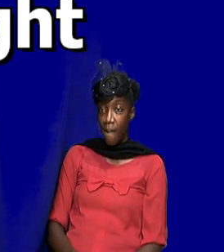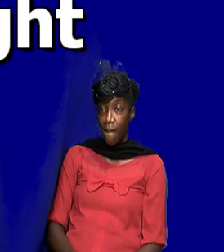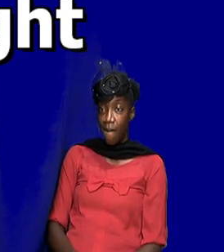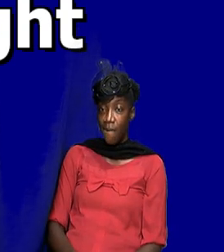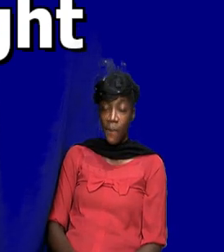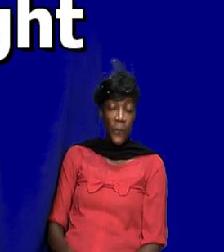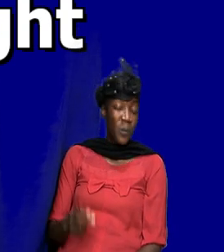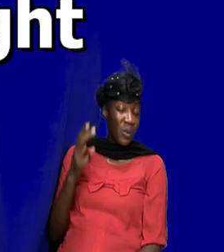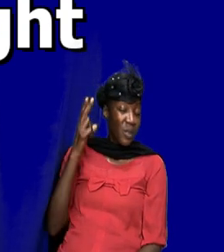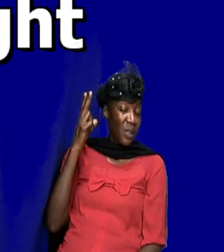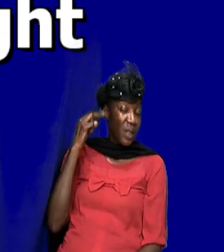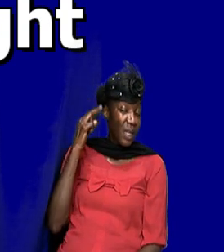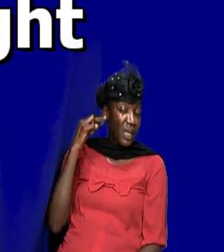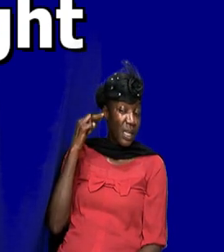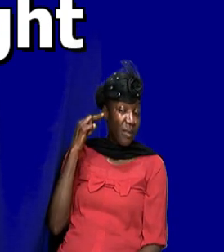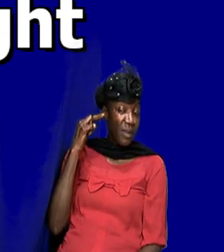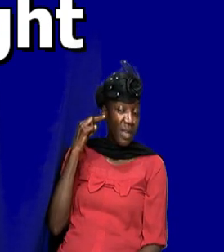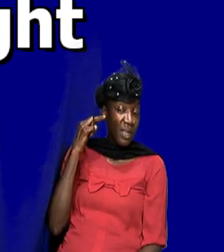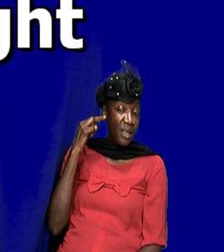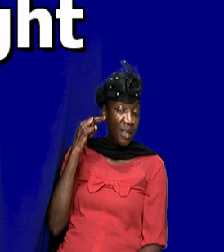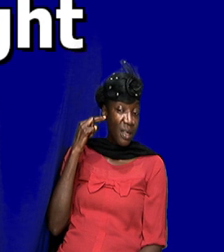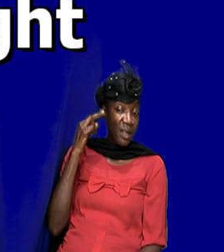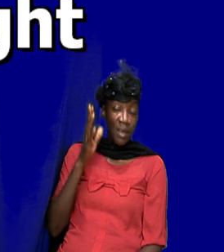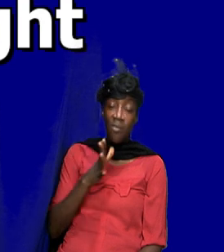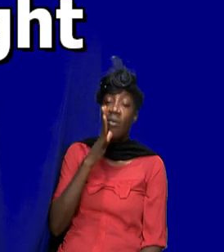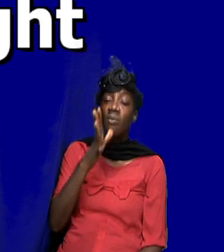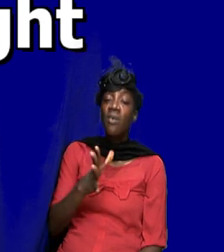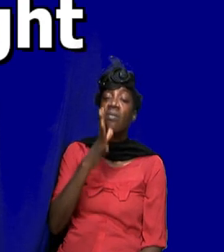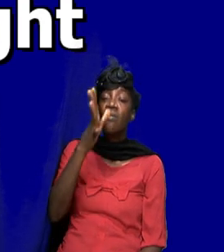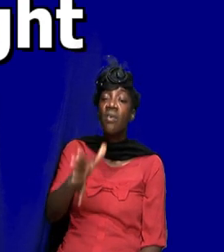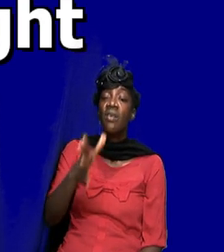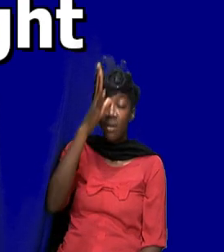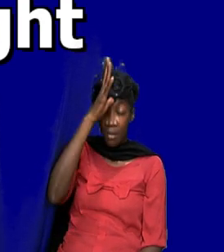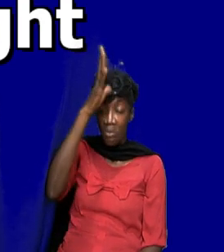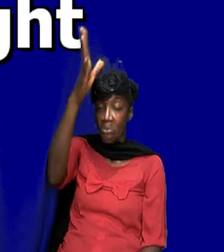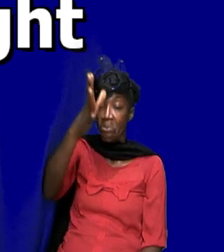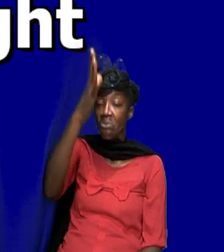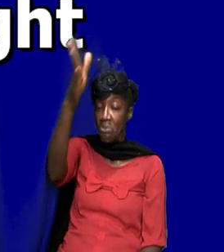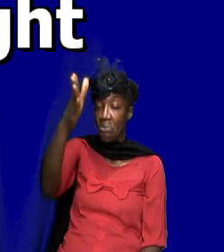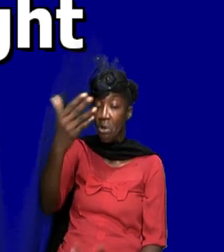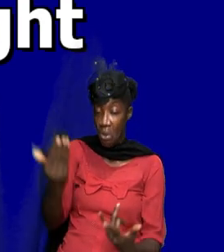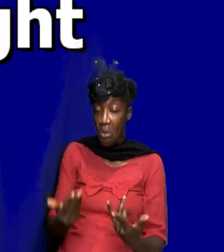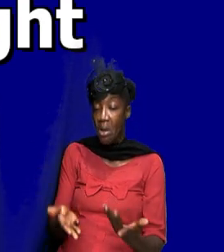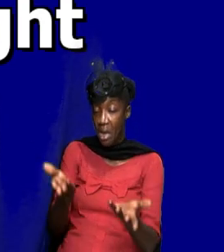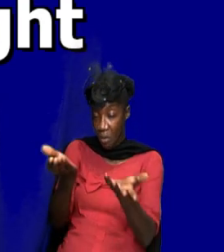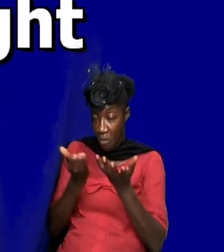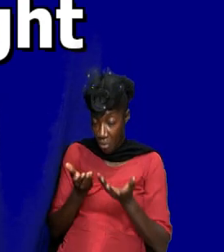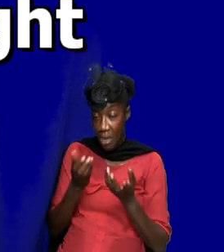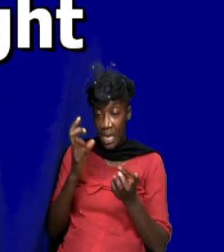And they heard it from their foreparents, how God brought them the victory.